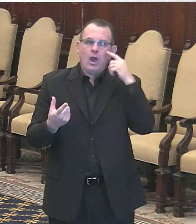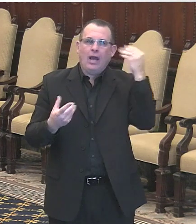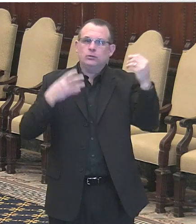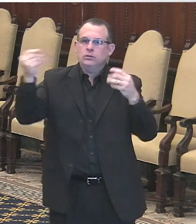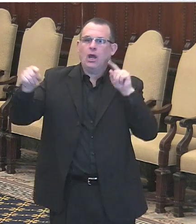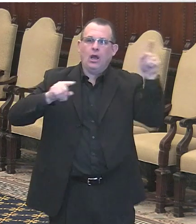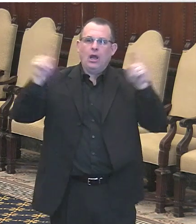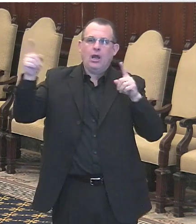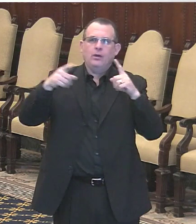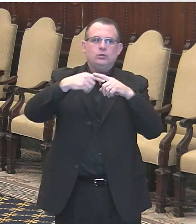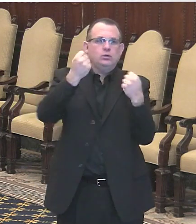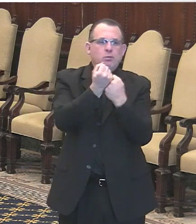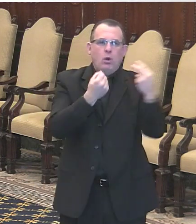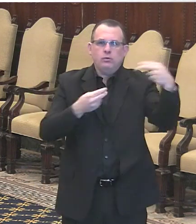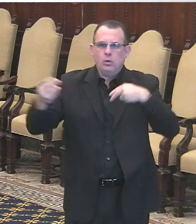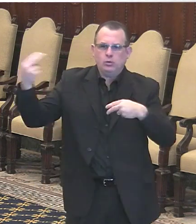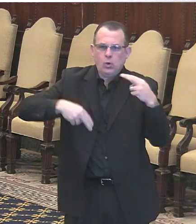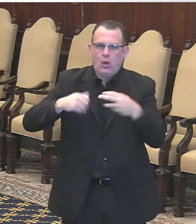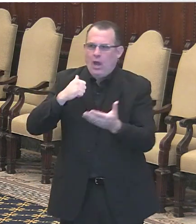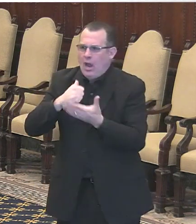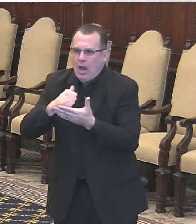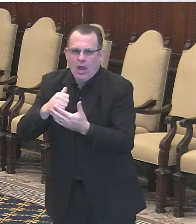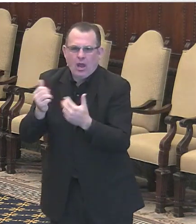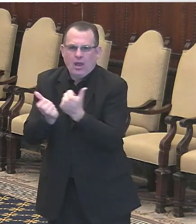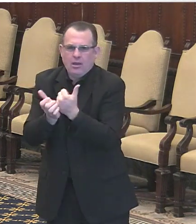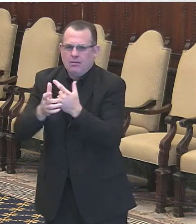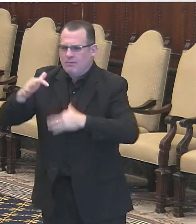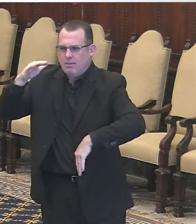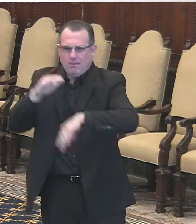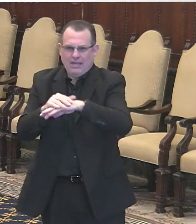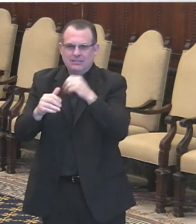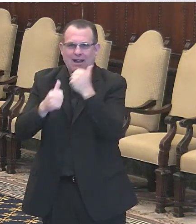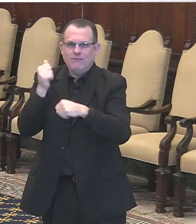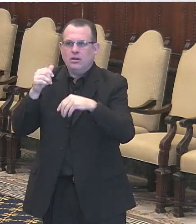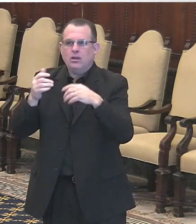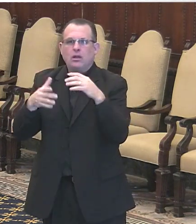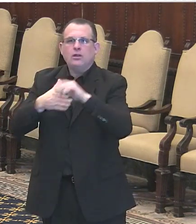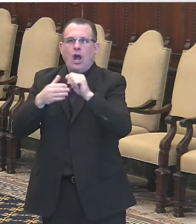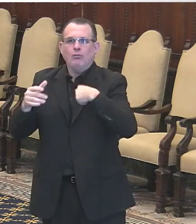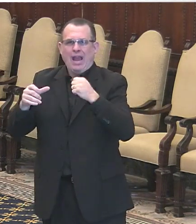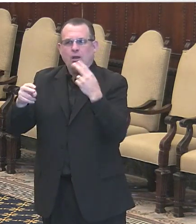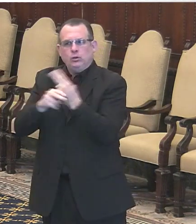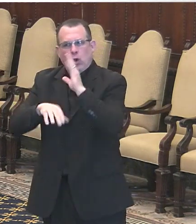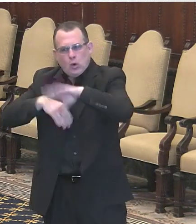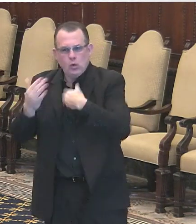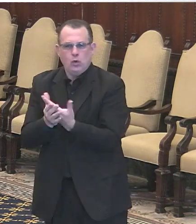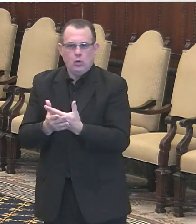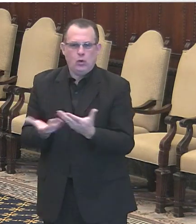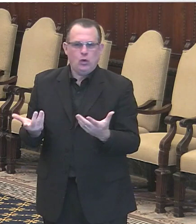support to make sure that we maximize every dollar that's available to us and that those dollars get to the right